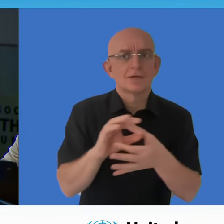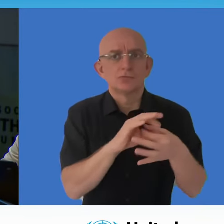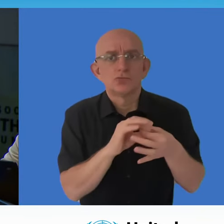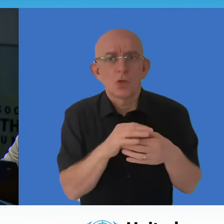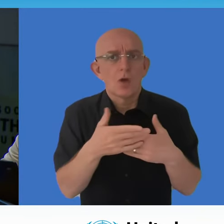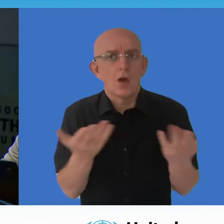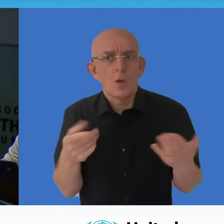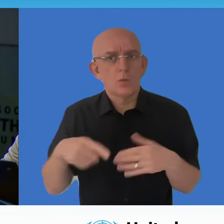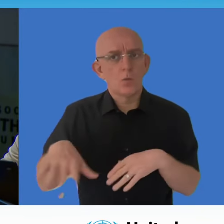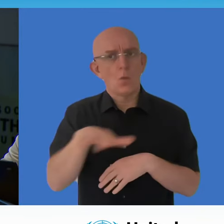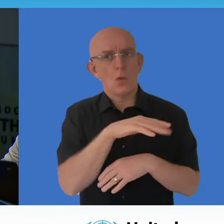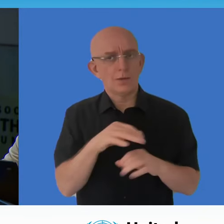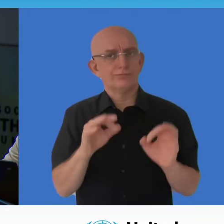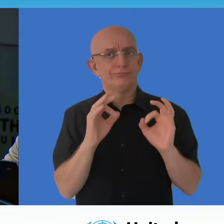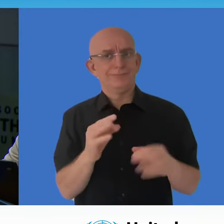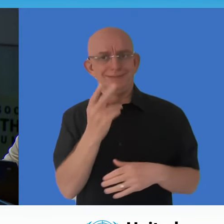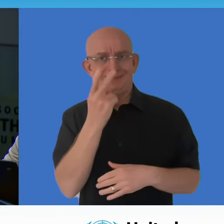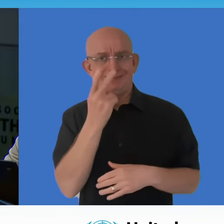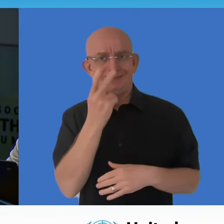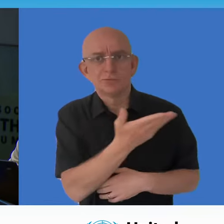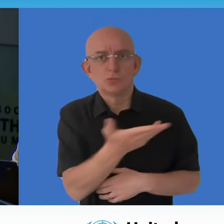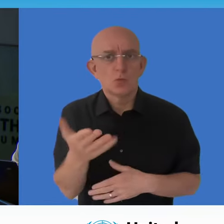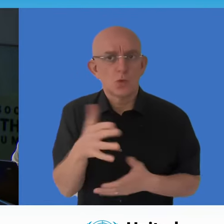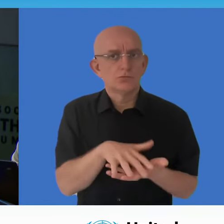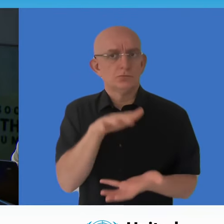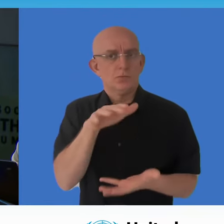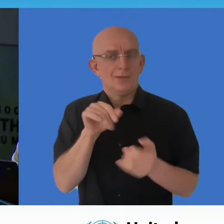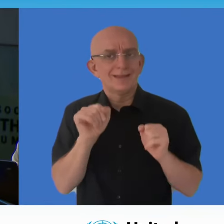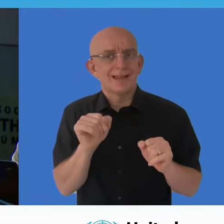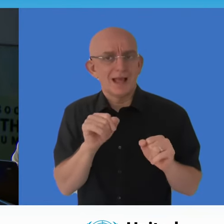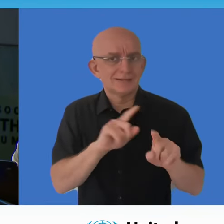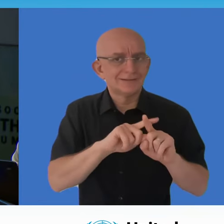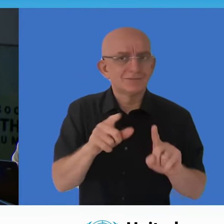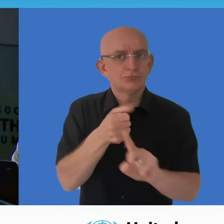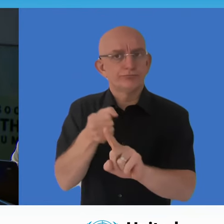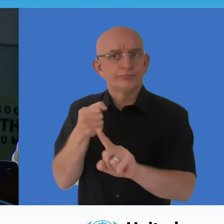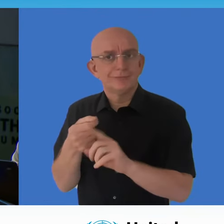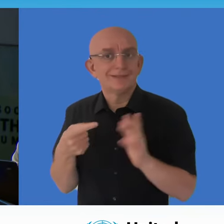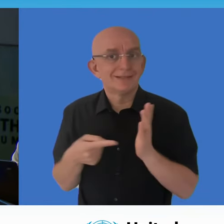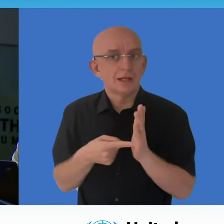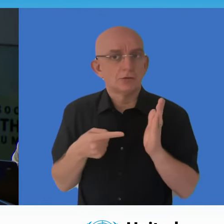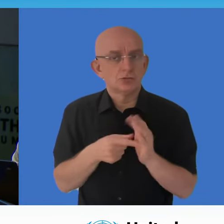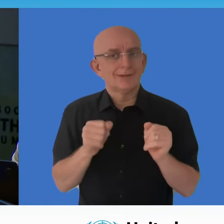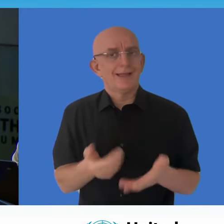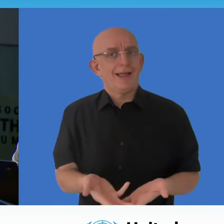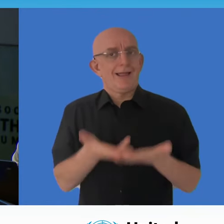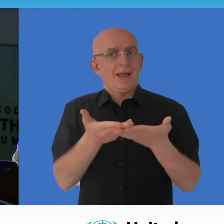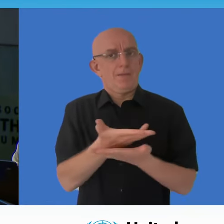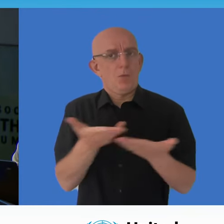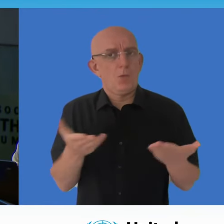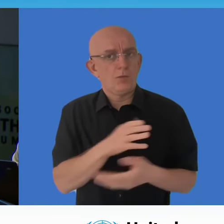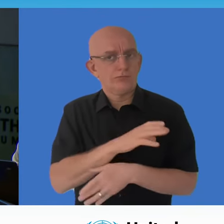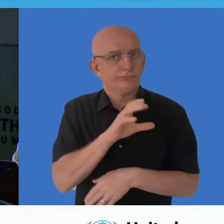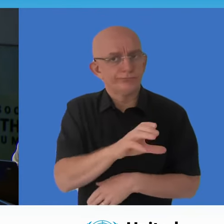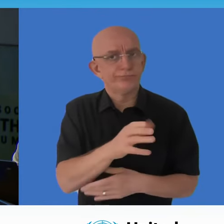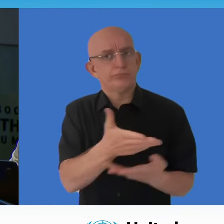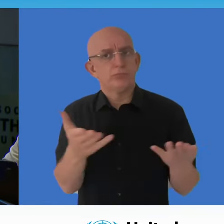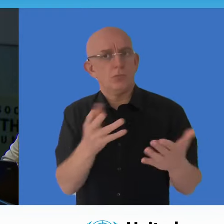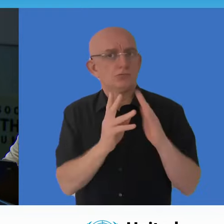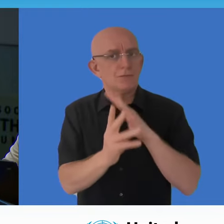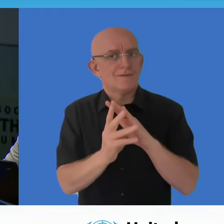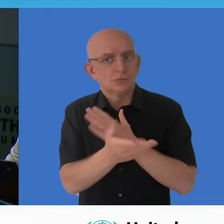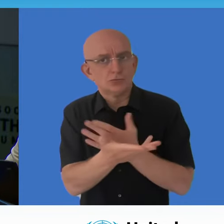into impactful technologies that can help and empower refugee and asylum seeker communities. Another aspect of our work